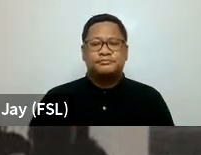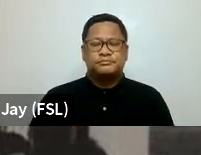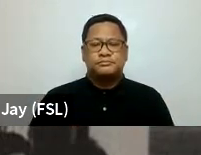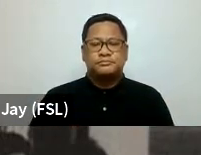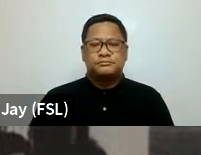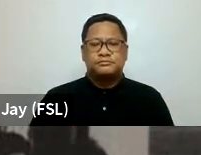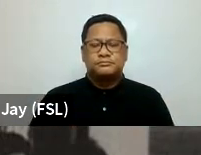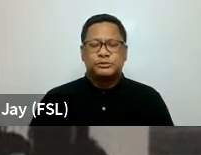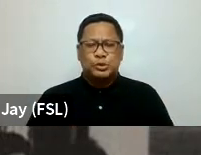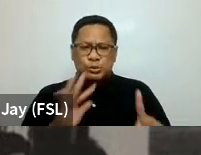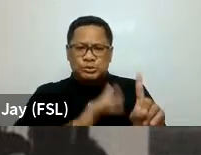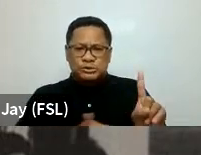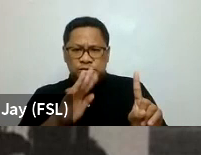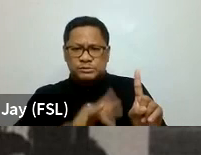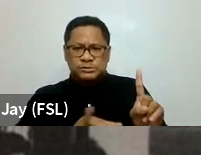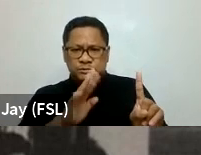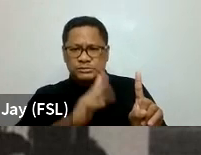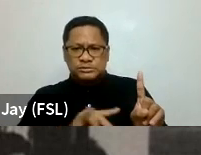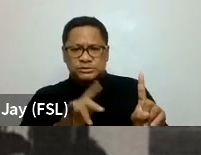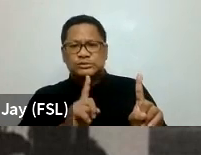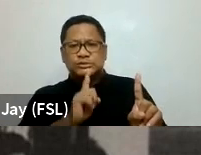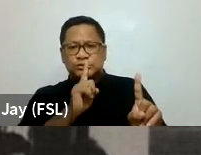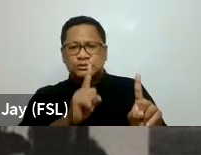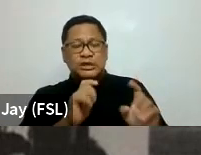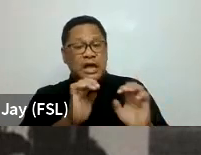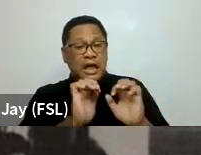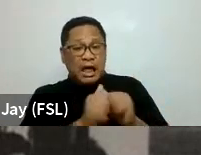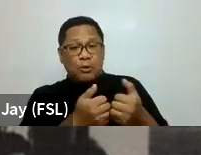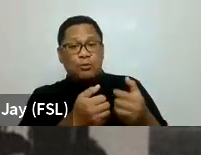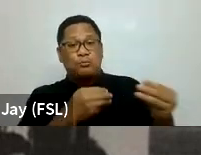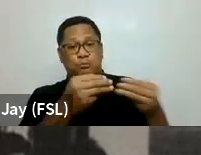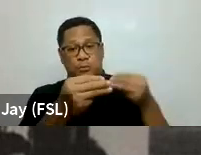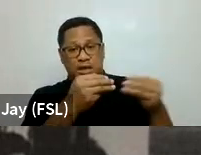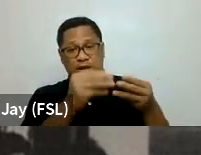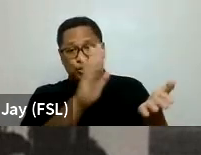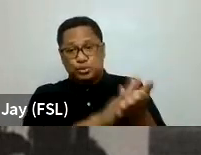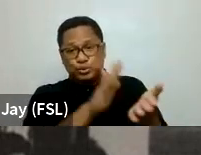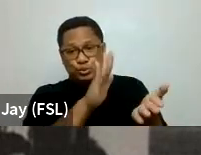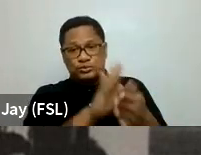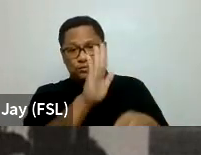I also observed the ways of running